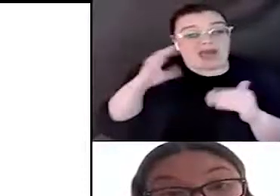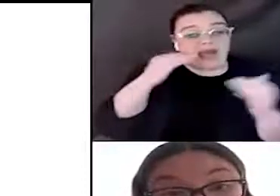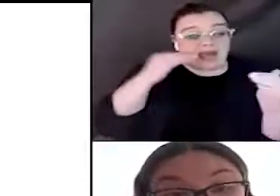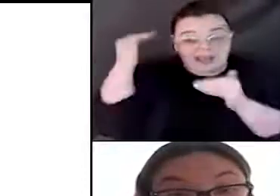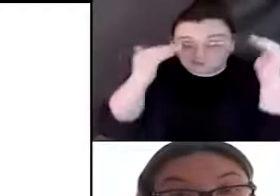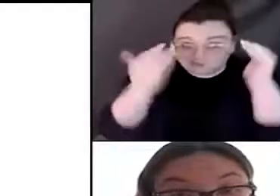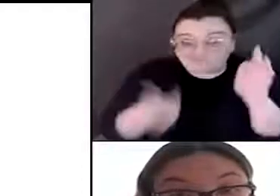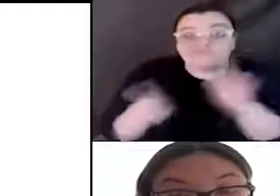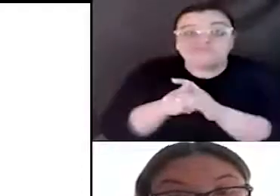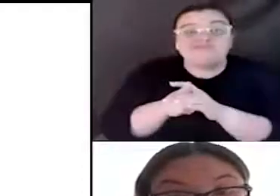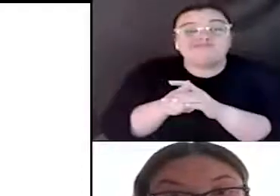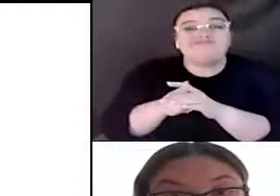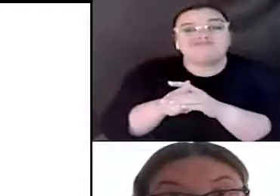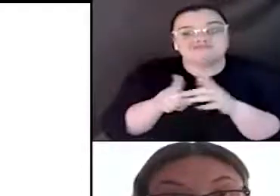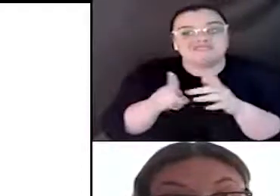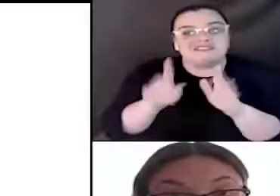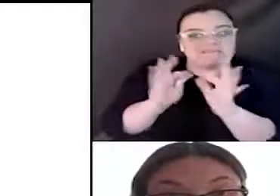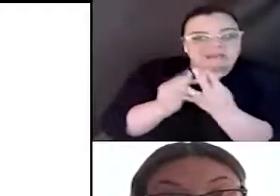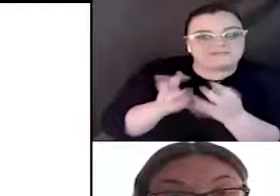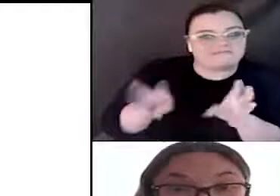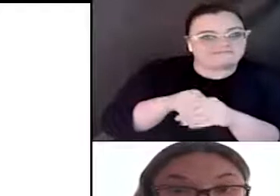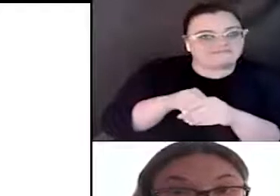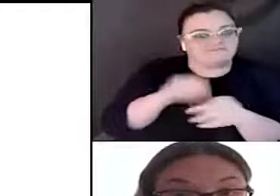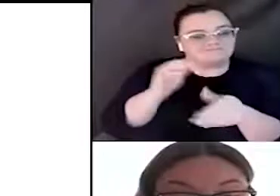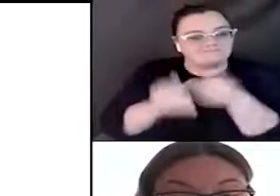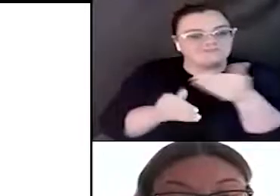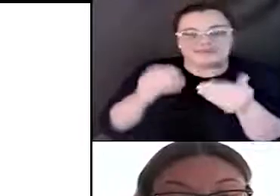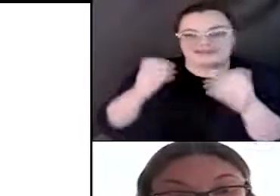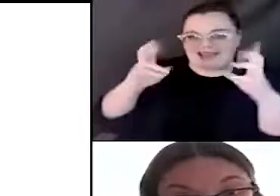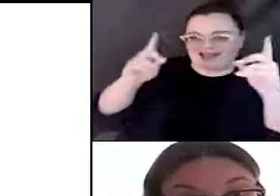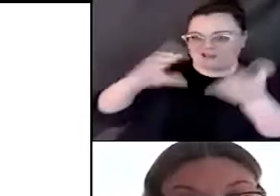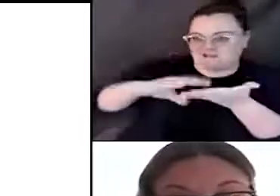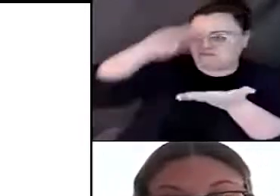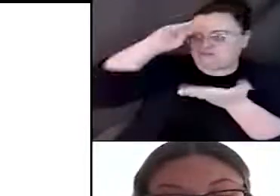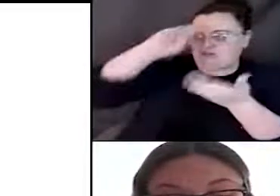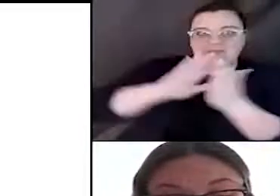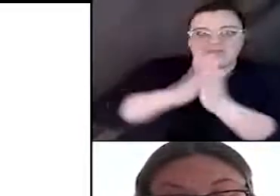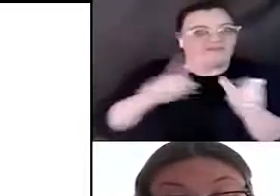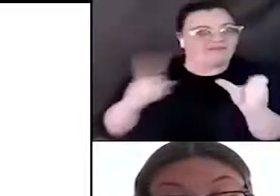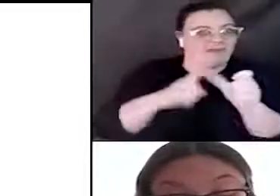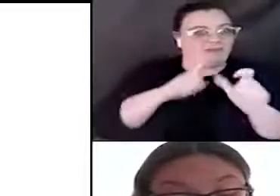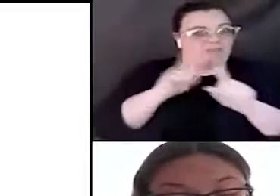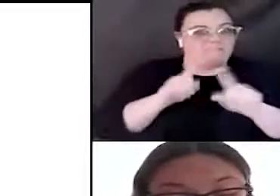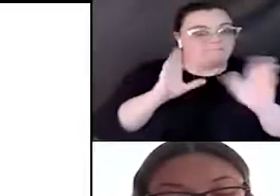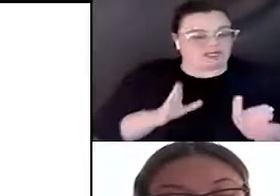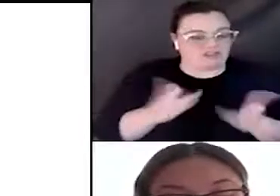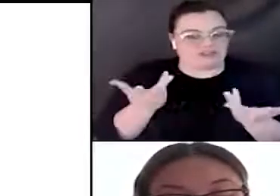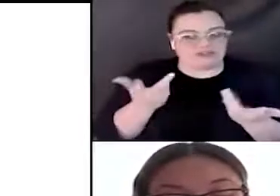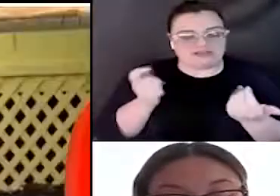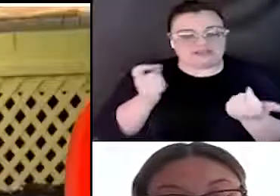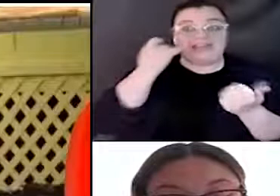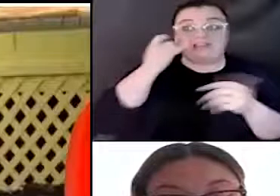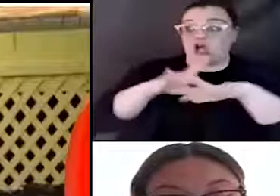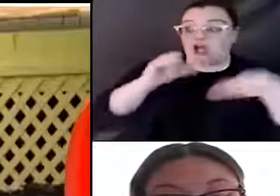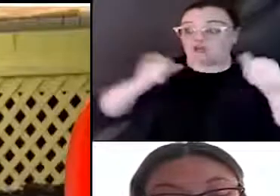families graduating and educating themselves to be first responders just in case there's an earthquake. You guys gave us all the tools, and